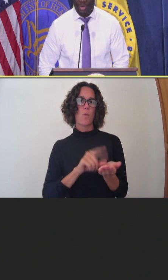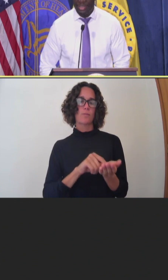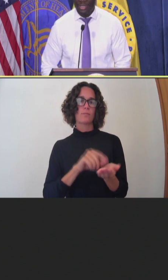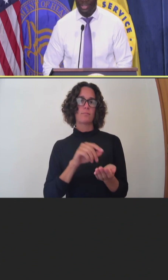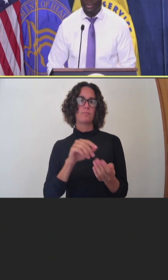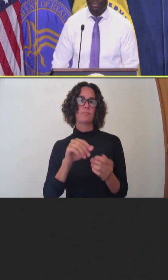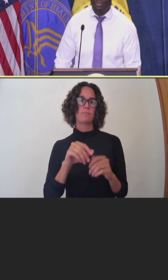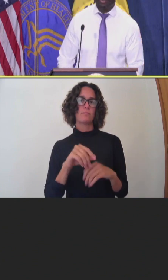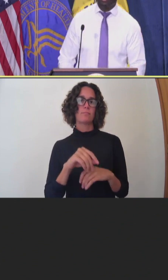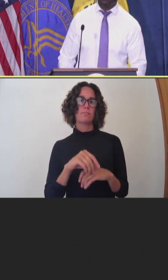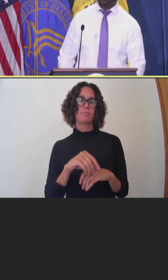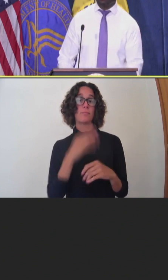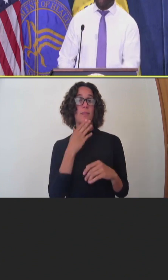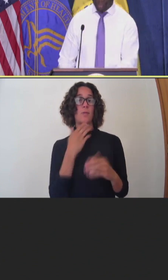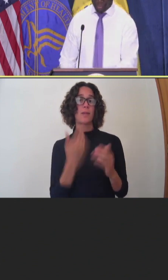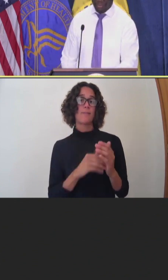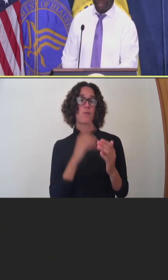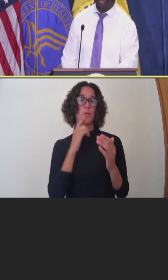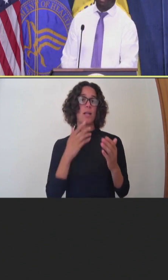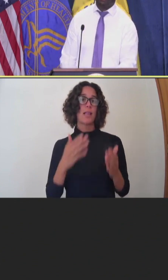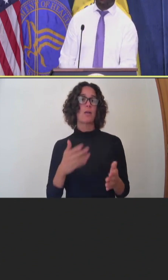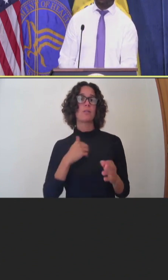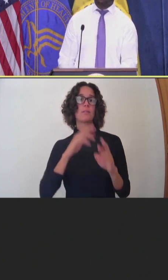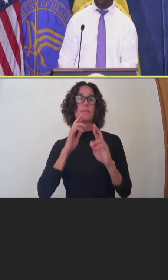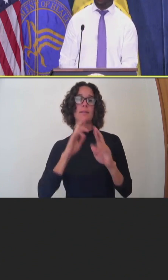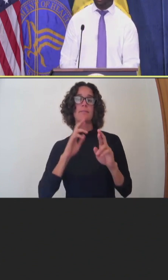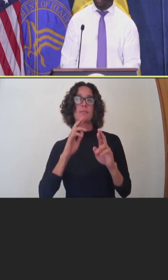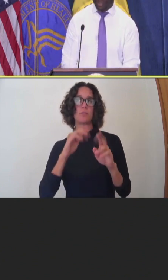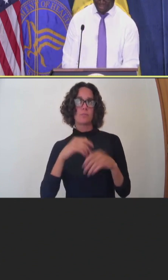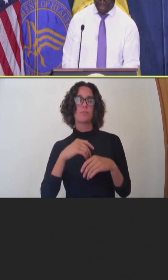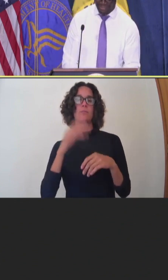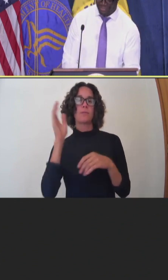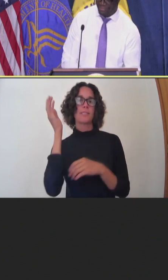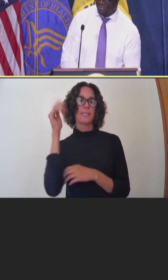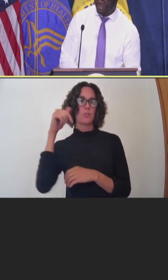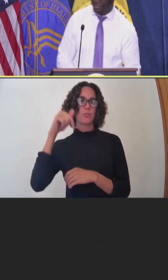this presentation. Thank you.